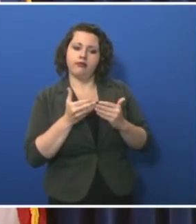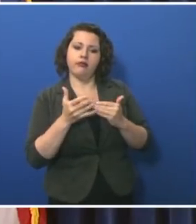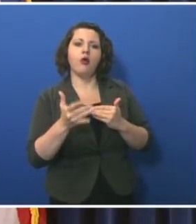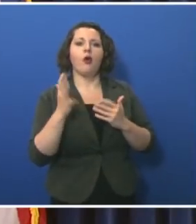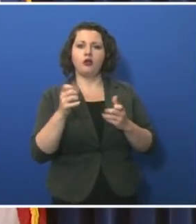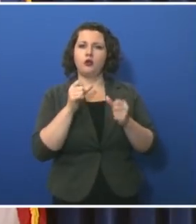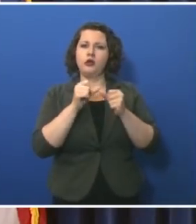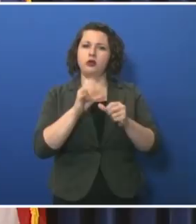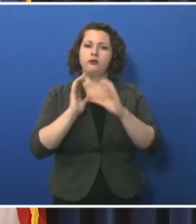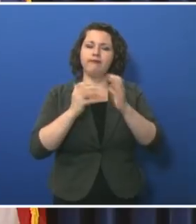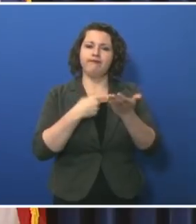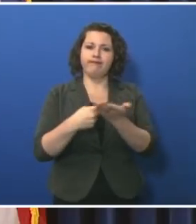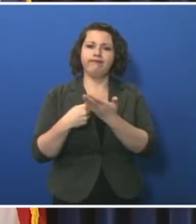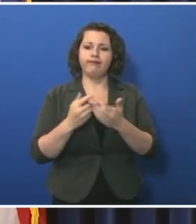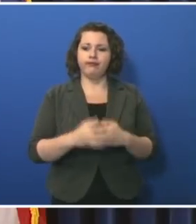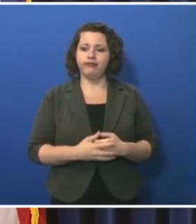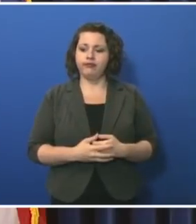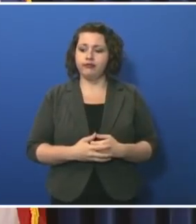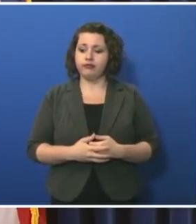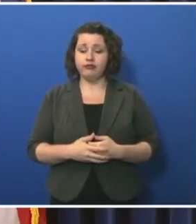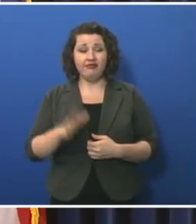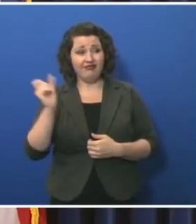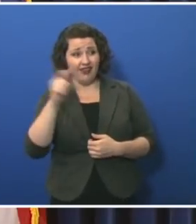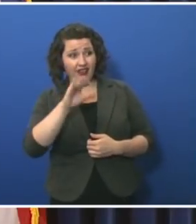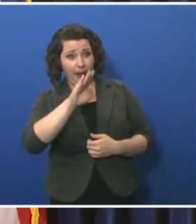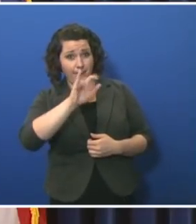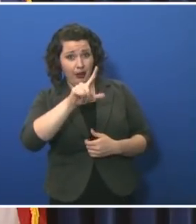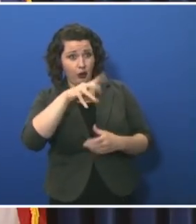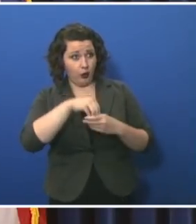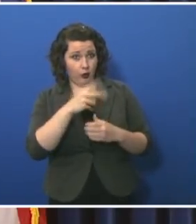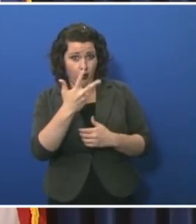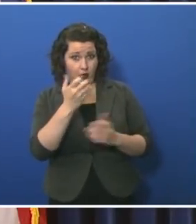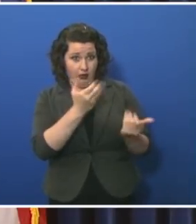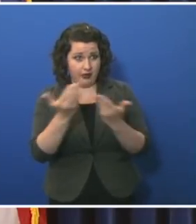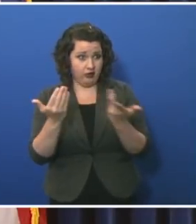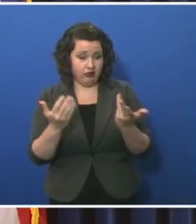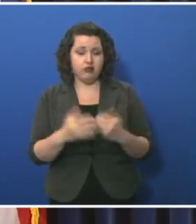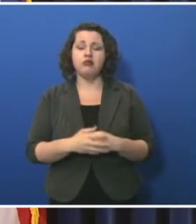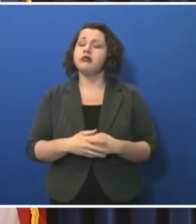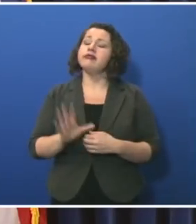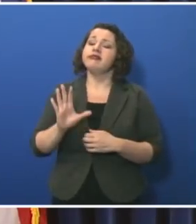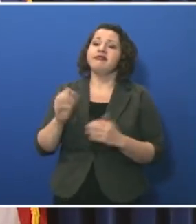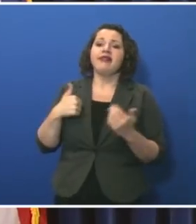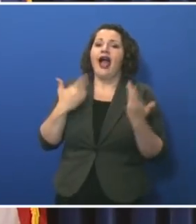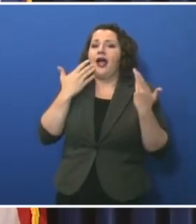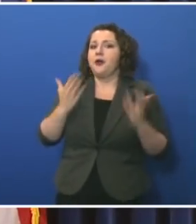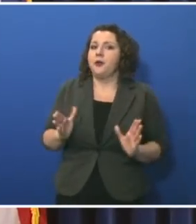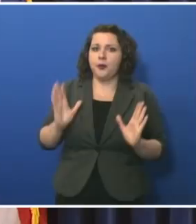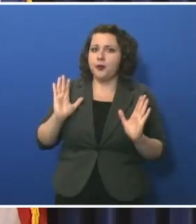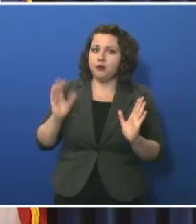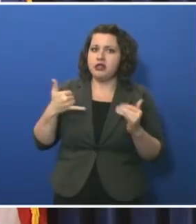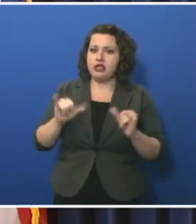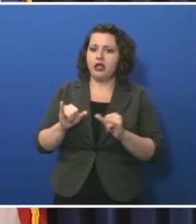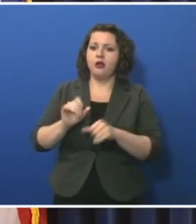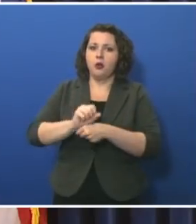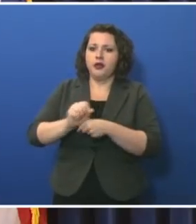forward. Would that bill include the 3 recommendations that the Democrats Well, made again, I'm last not gonna, we're still working on that, and we're doing that